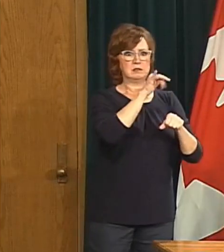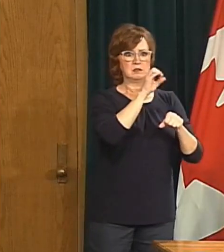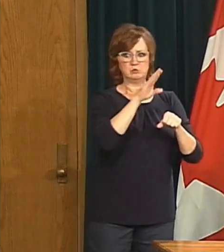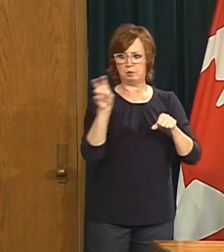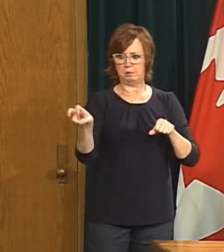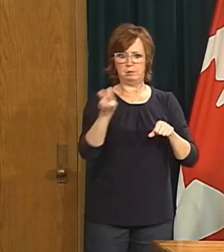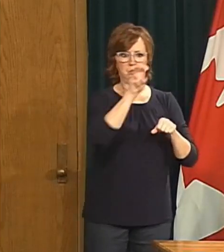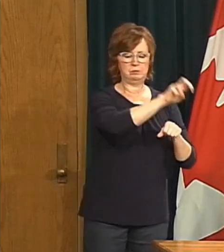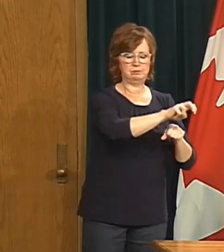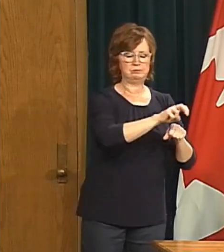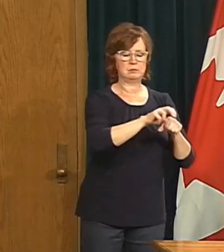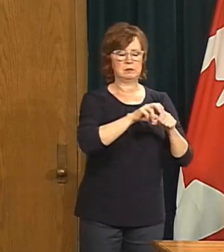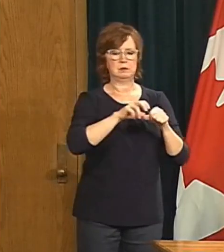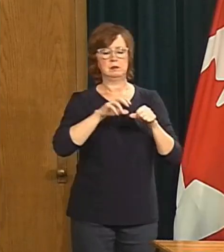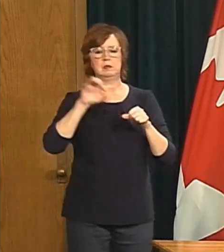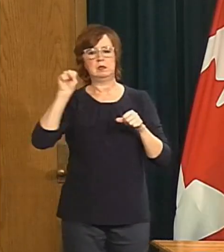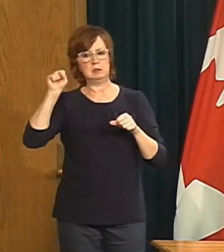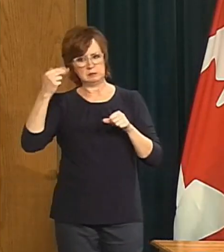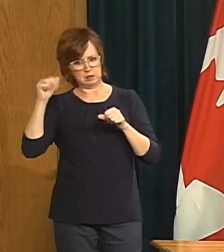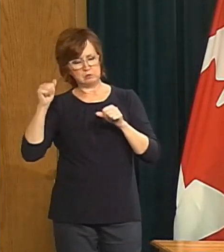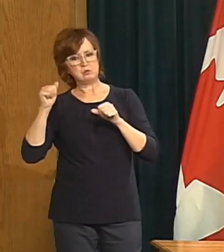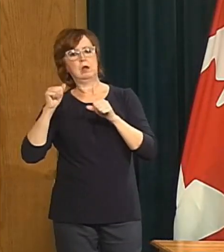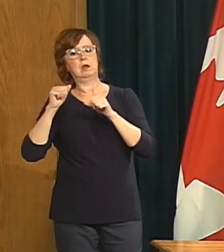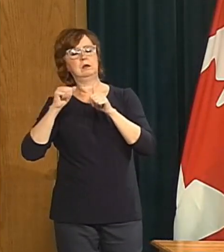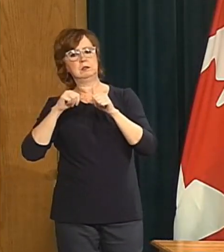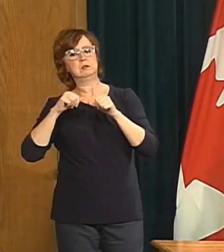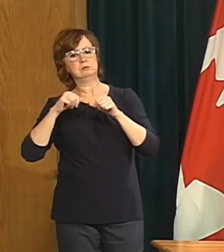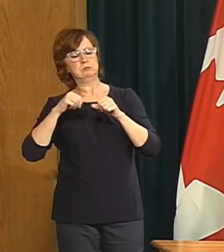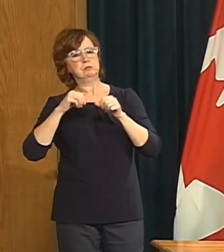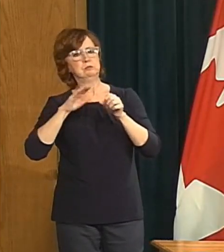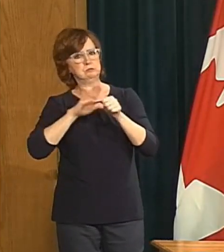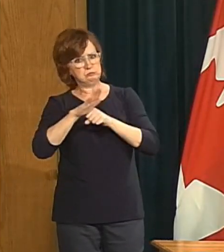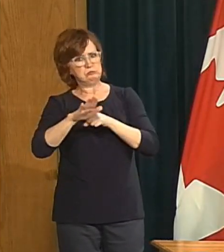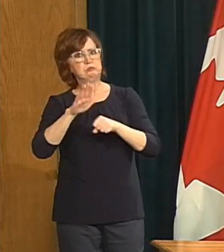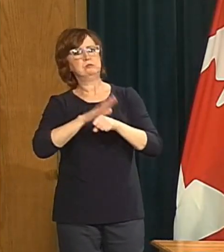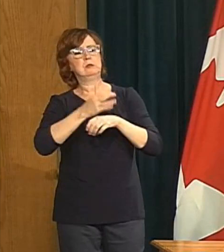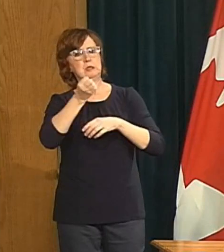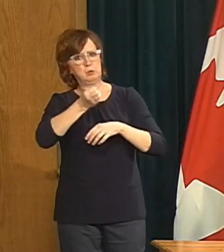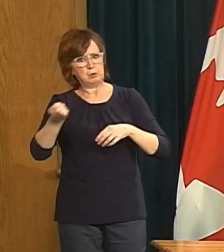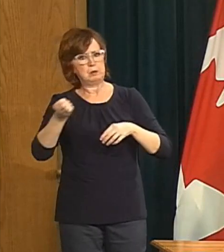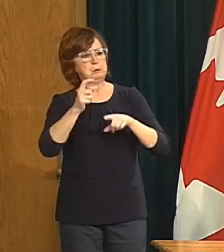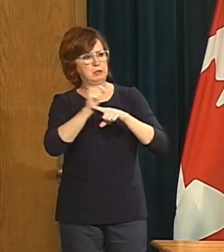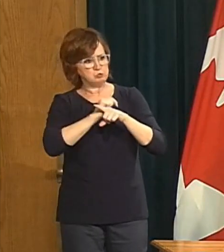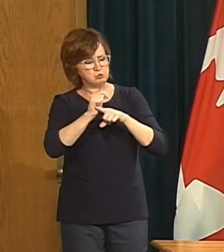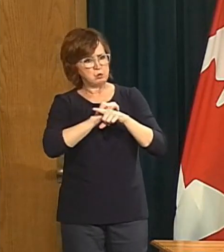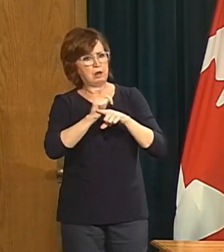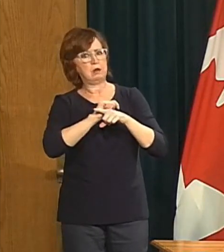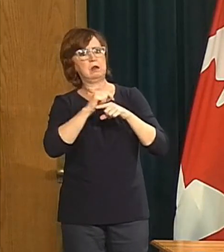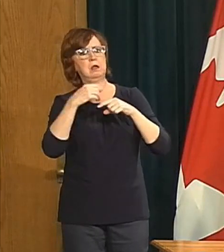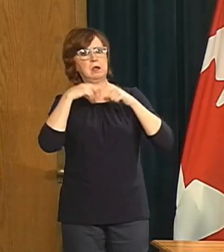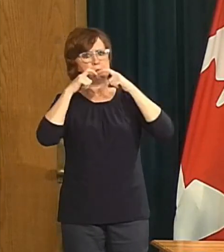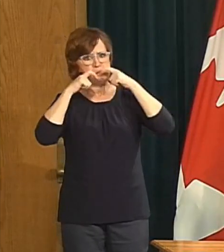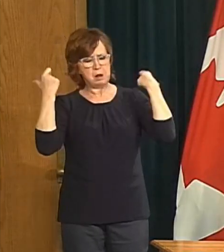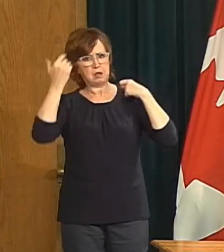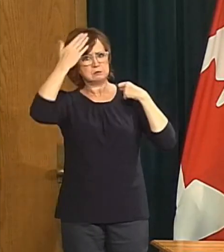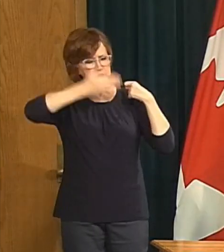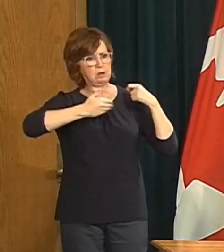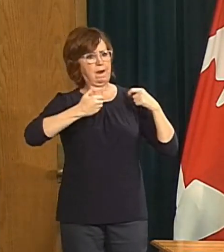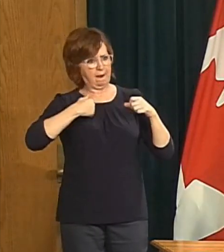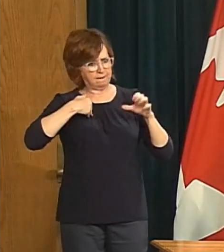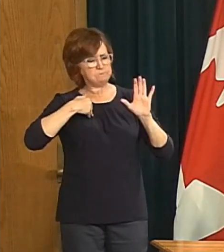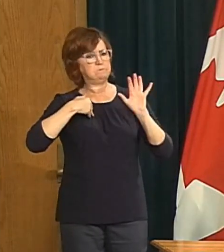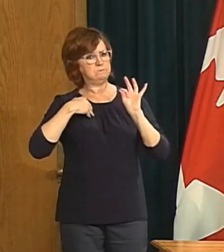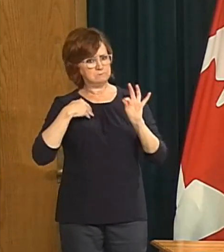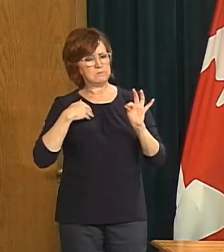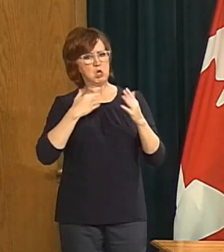to support healthcare workers through appropriate PPE and training and limiting movement as much